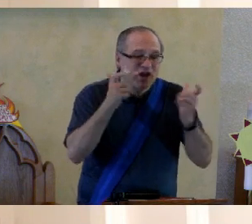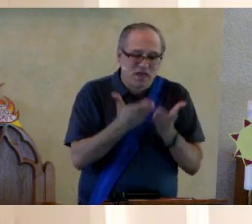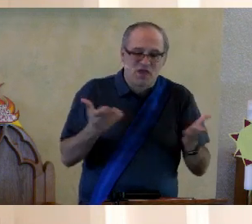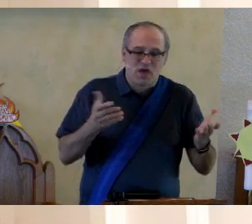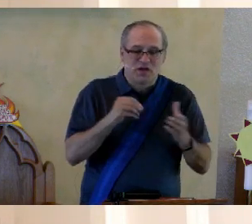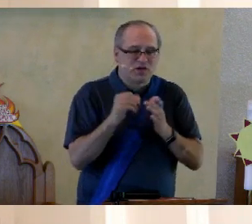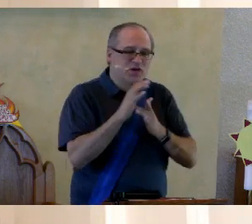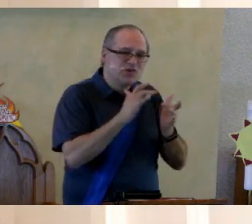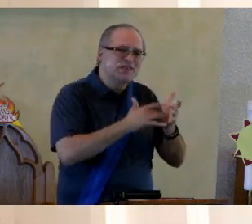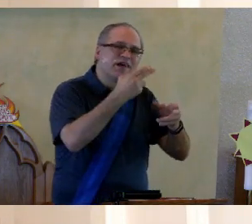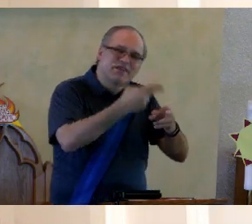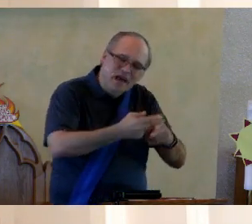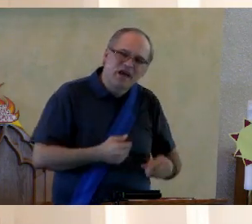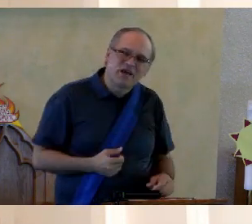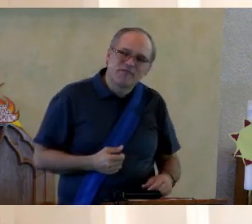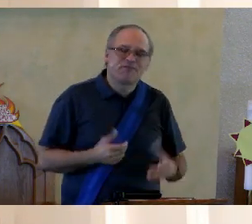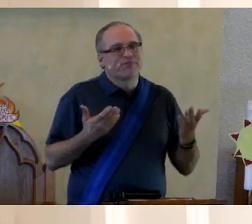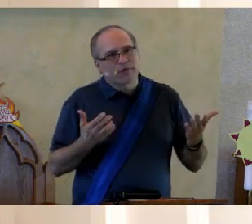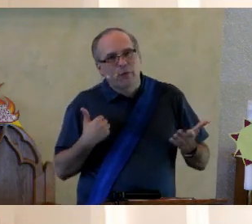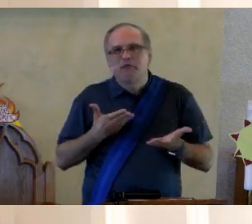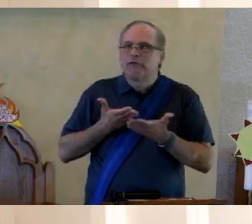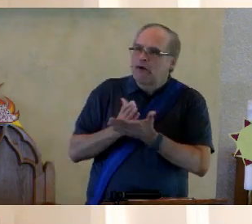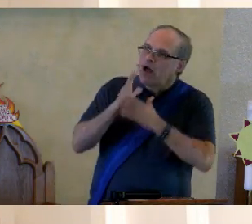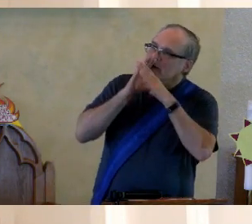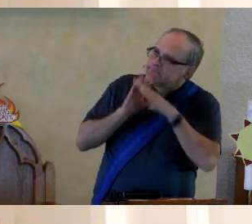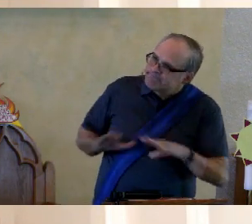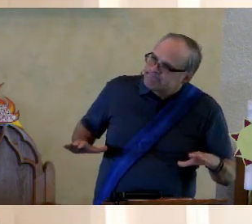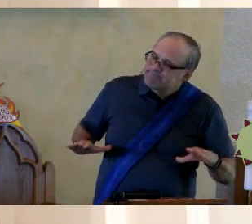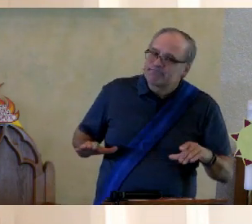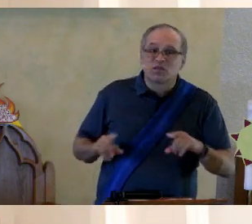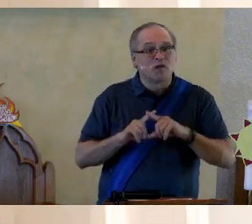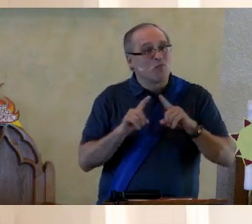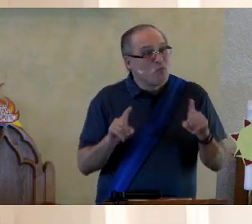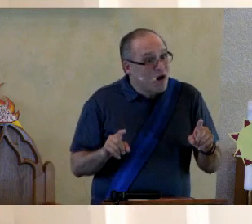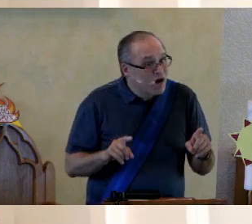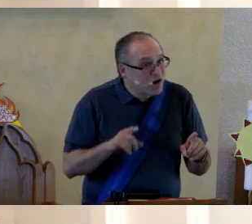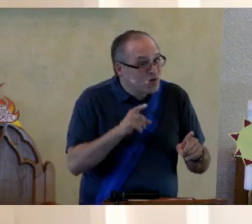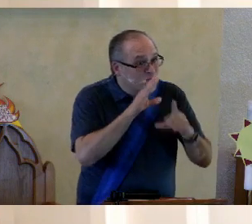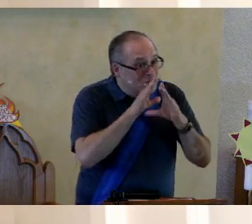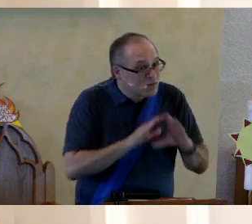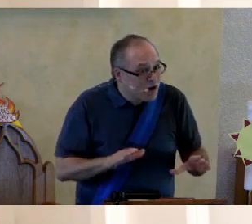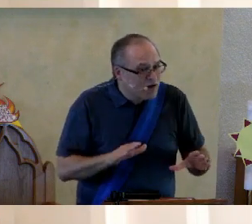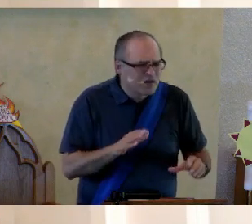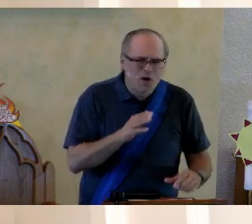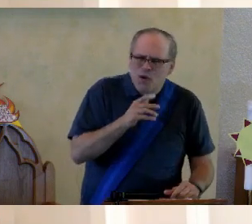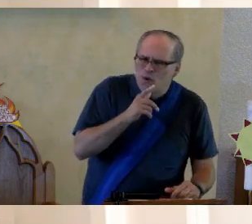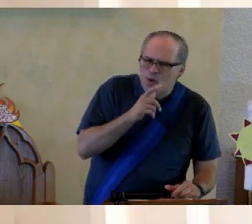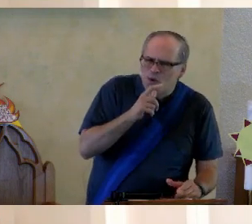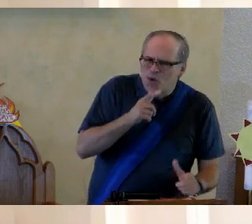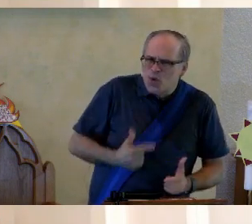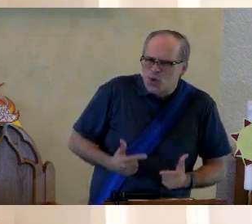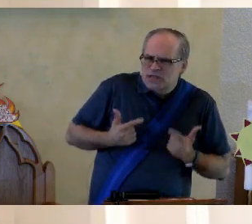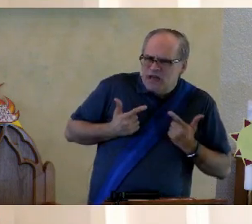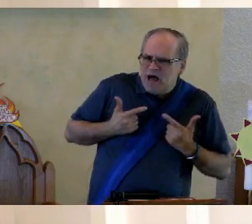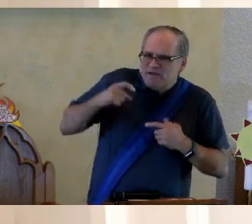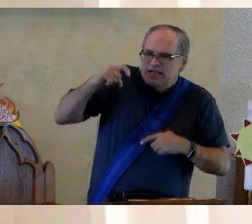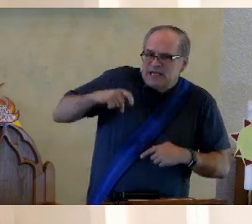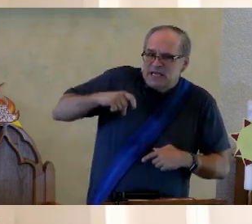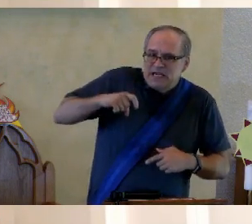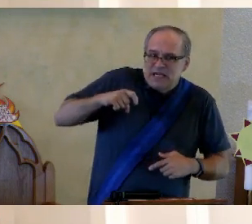have the right to remain silent, but in doing so, we must ask ourselves, whose lives are hanging in the